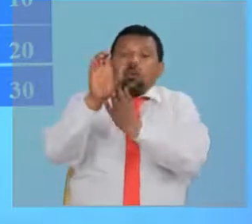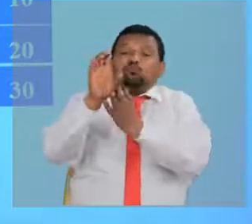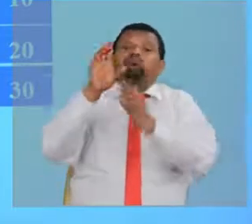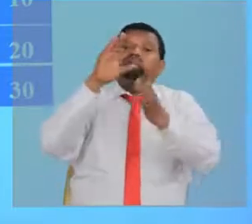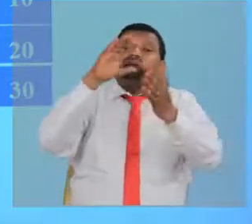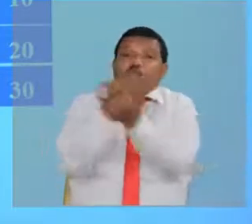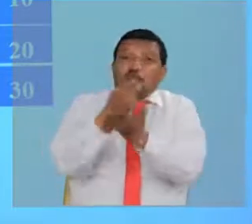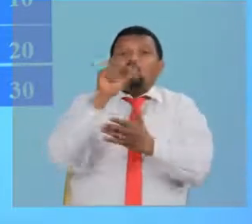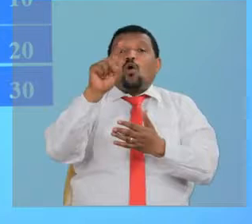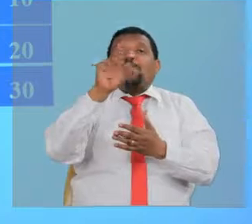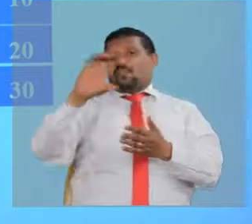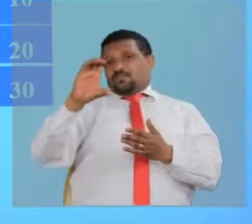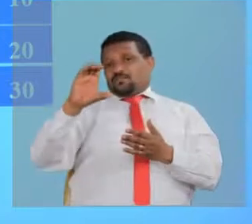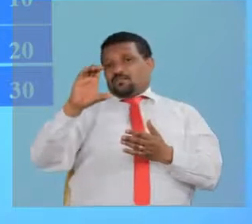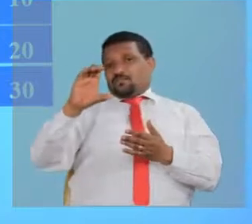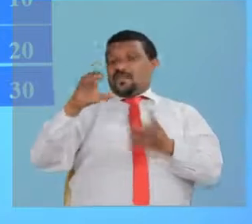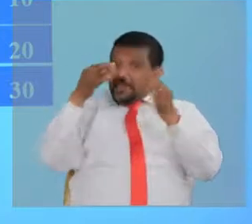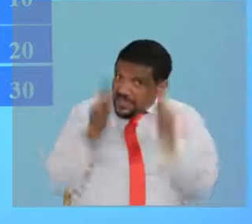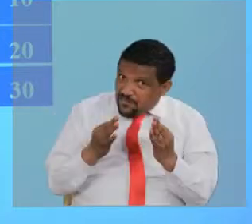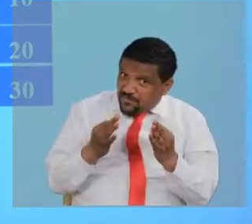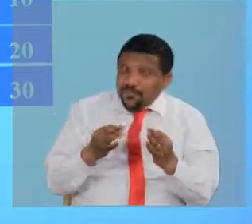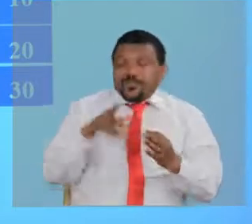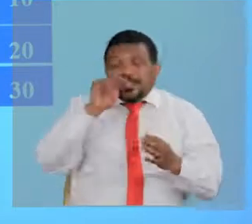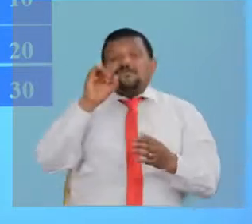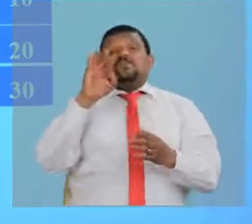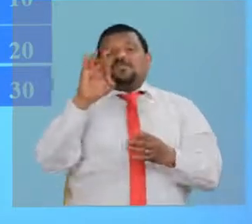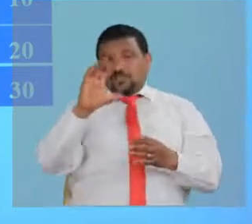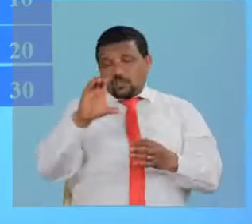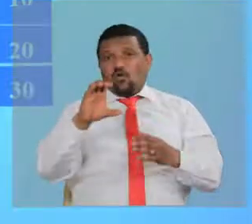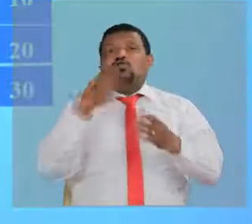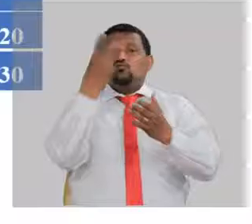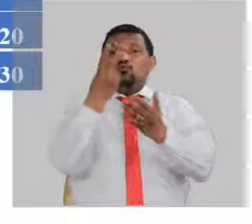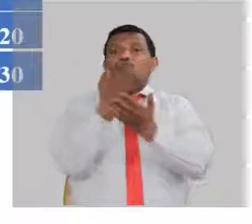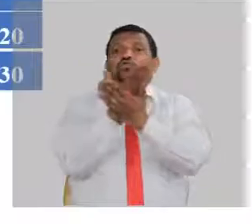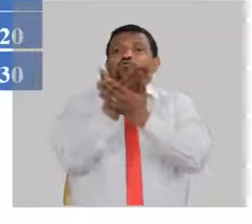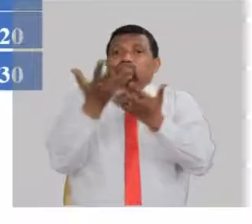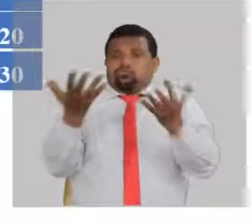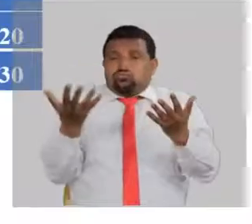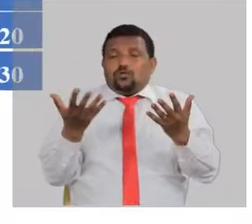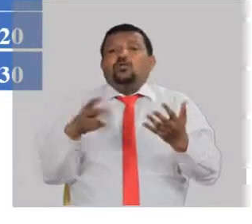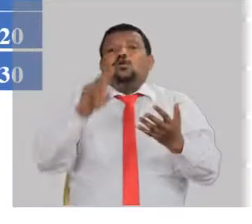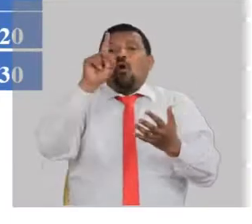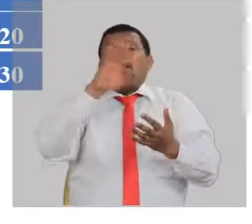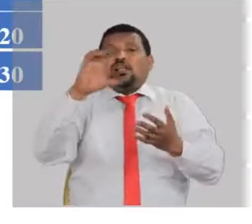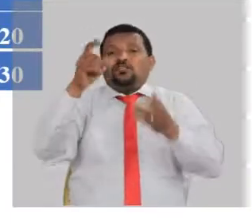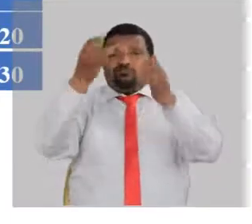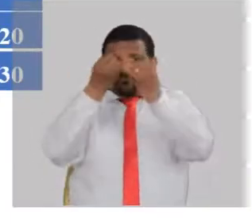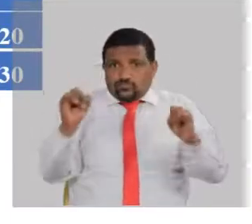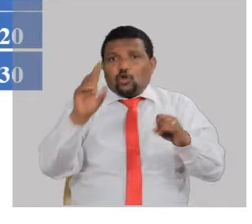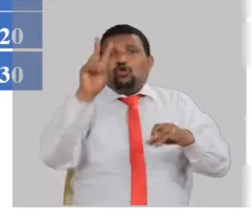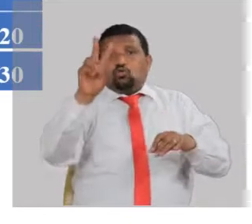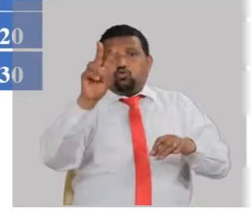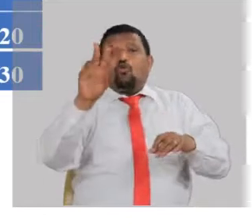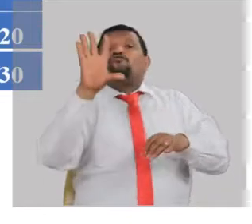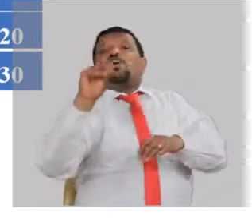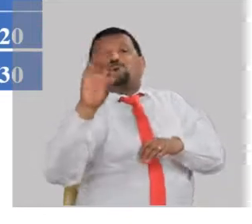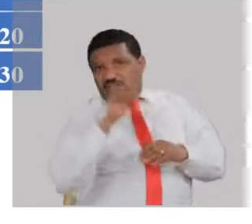100. If the TFC of units of a commodity is 100, 100 divided by 2 is